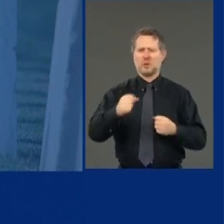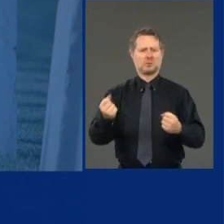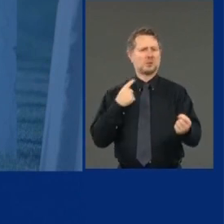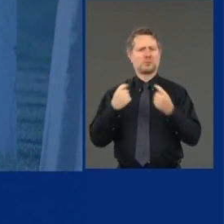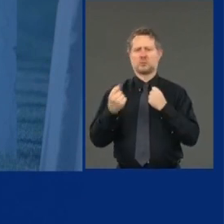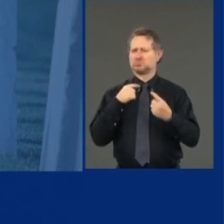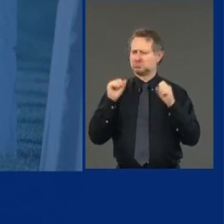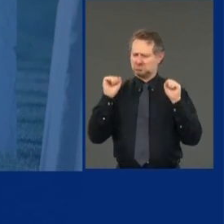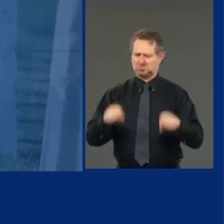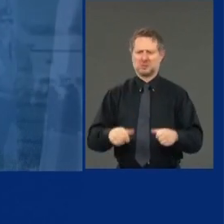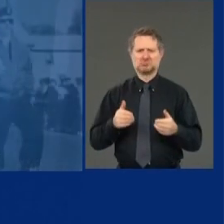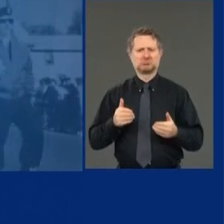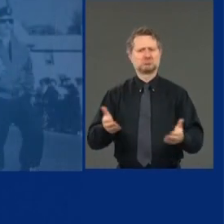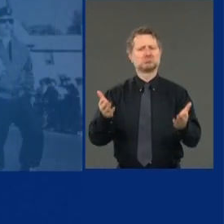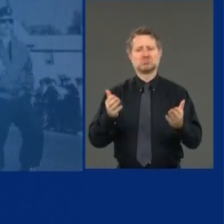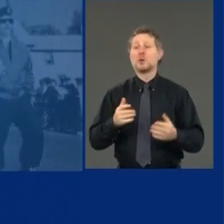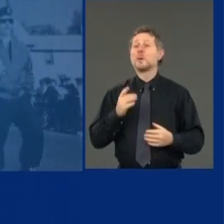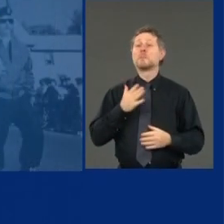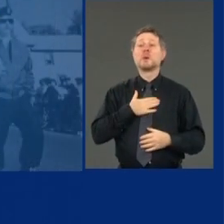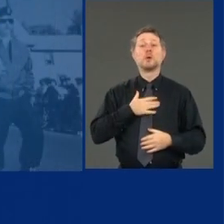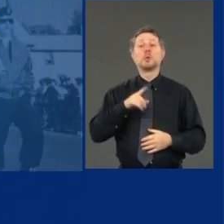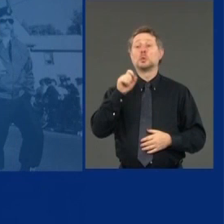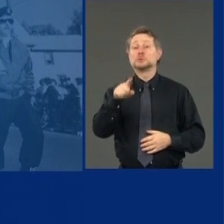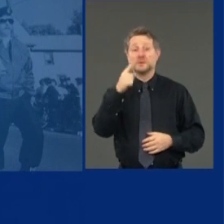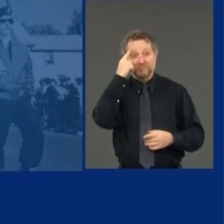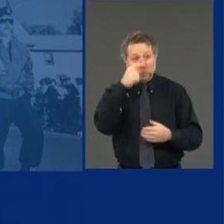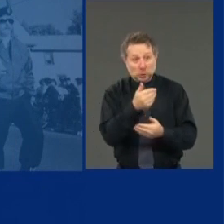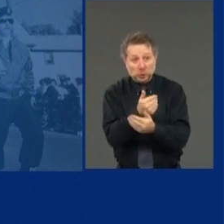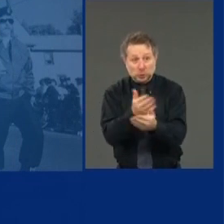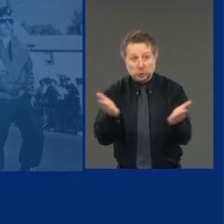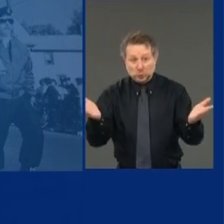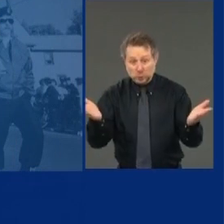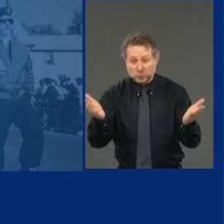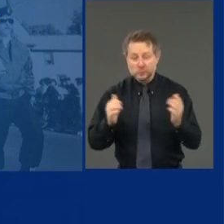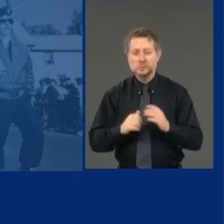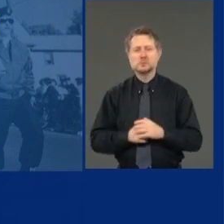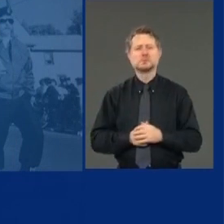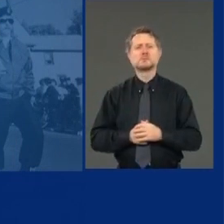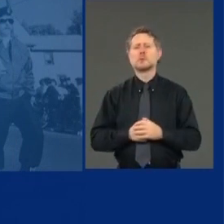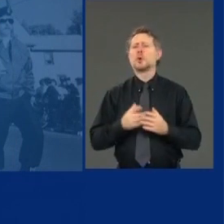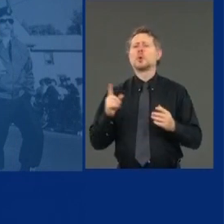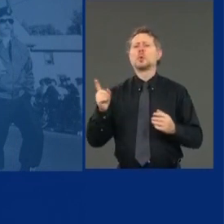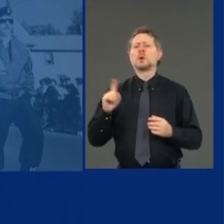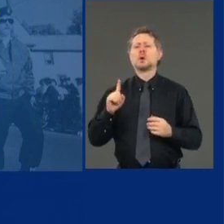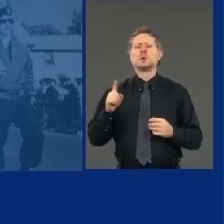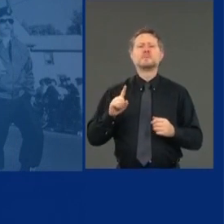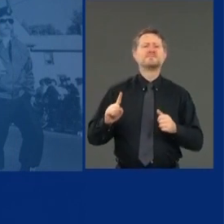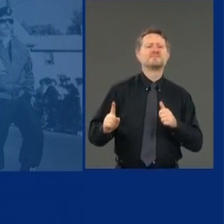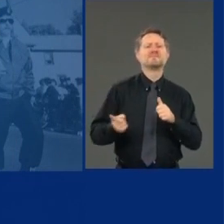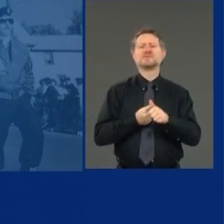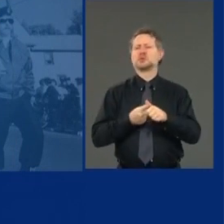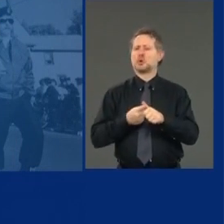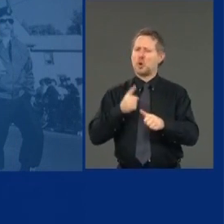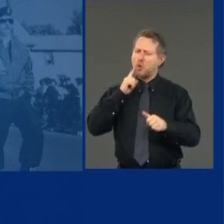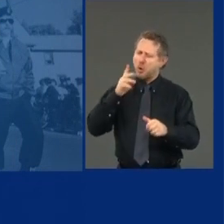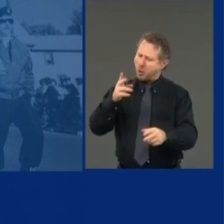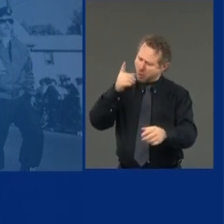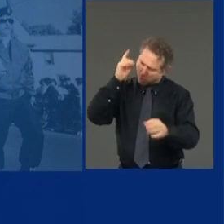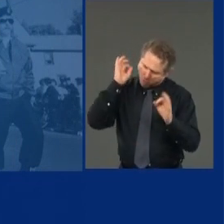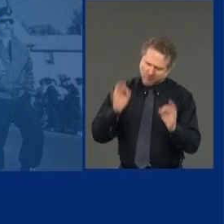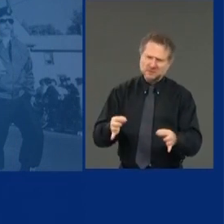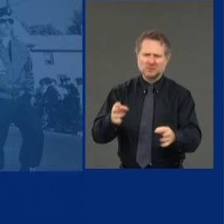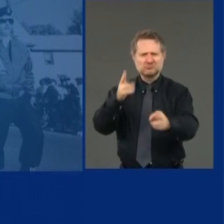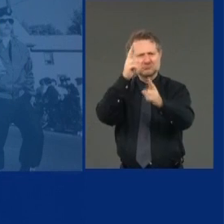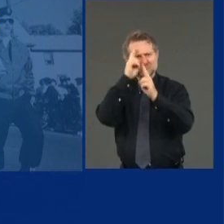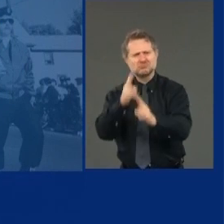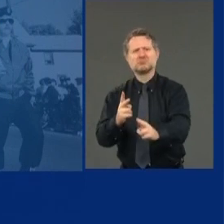my question for you guys today. Where was the first officially recognized Memorial Day